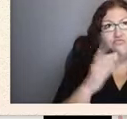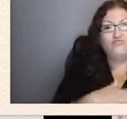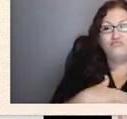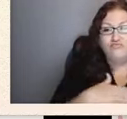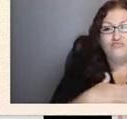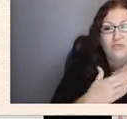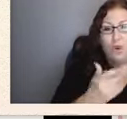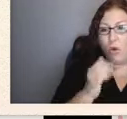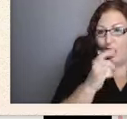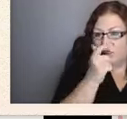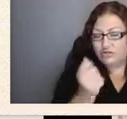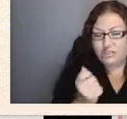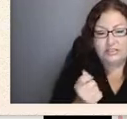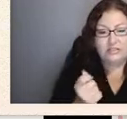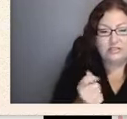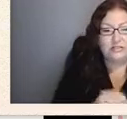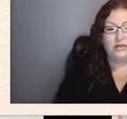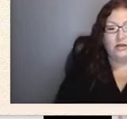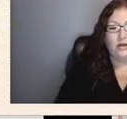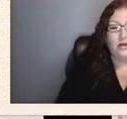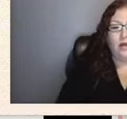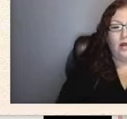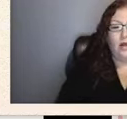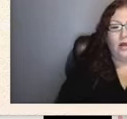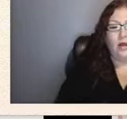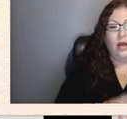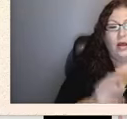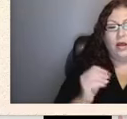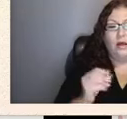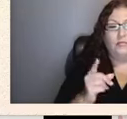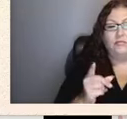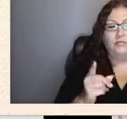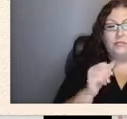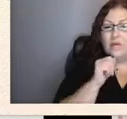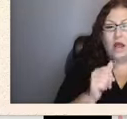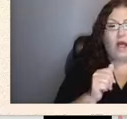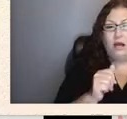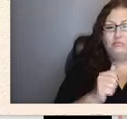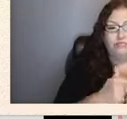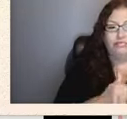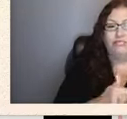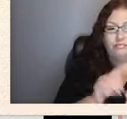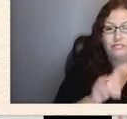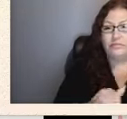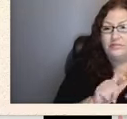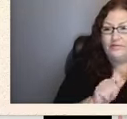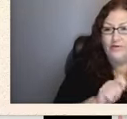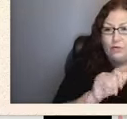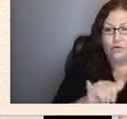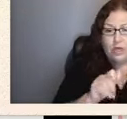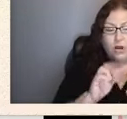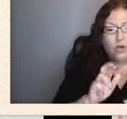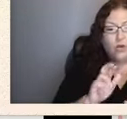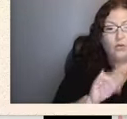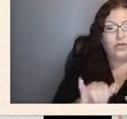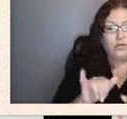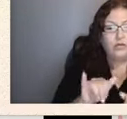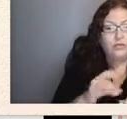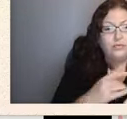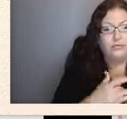adherence to specific routines or rituals, and repetitive motor mannerisms such